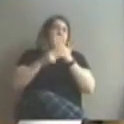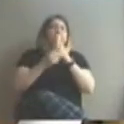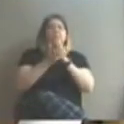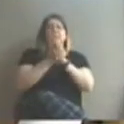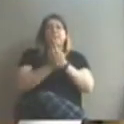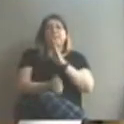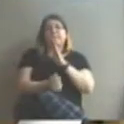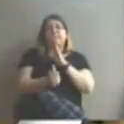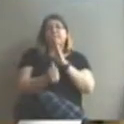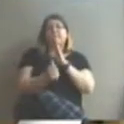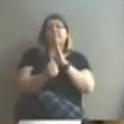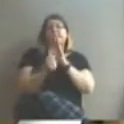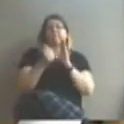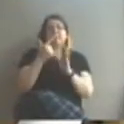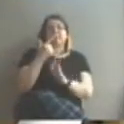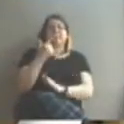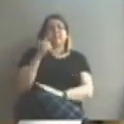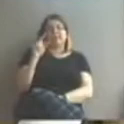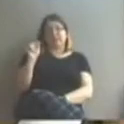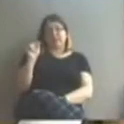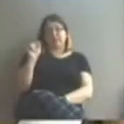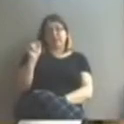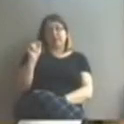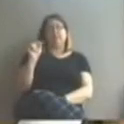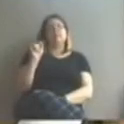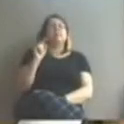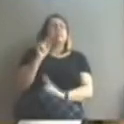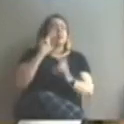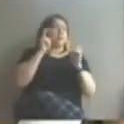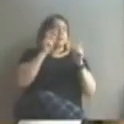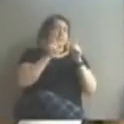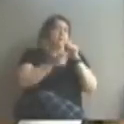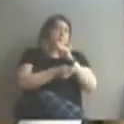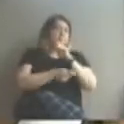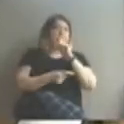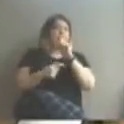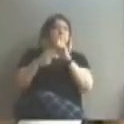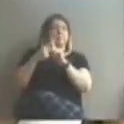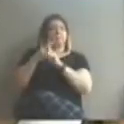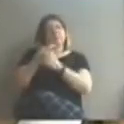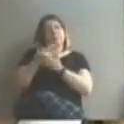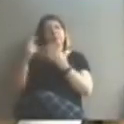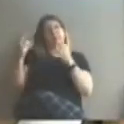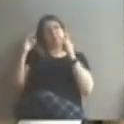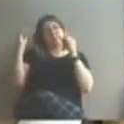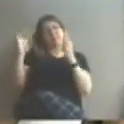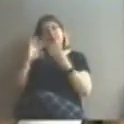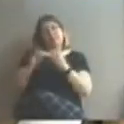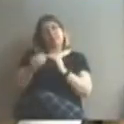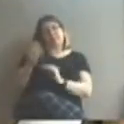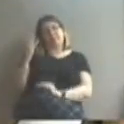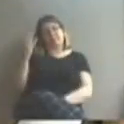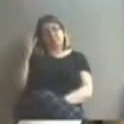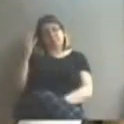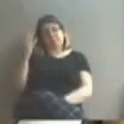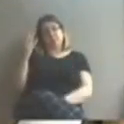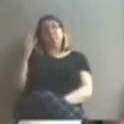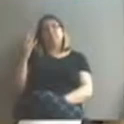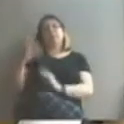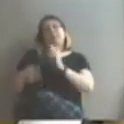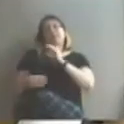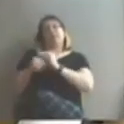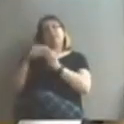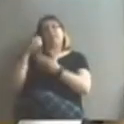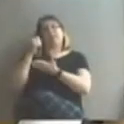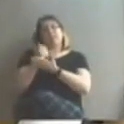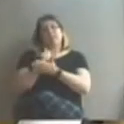Talented. I believe that's the title change, as well as a resource teacher number 4 being added to help